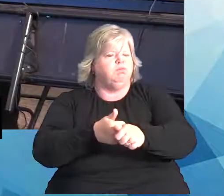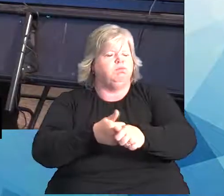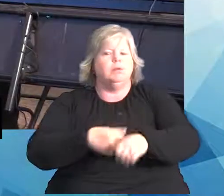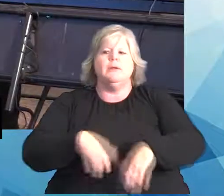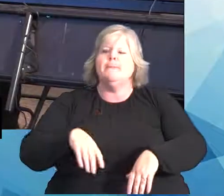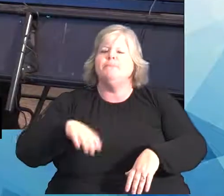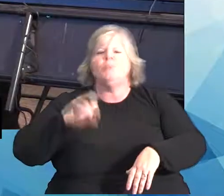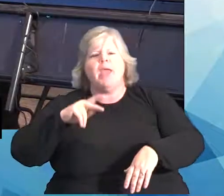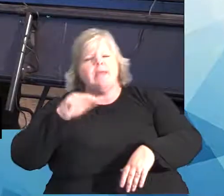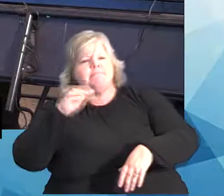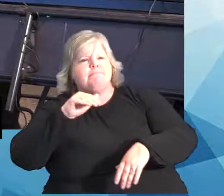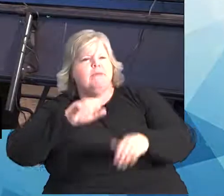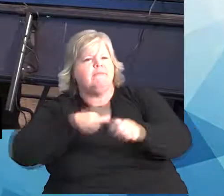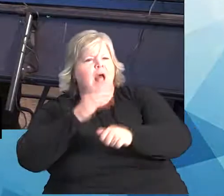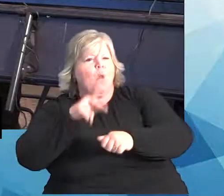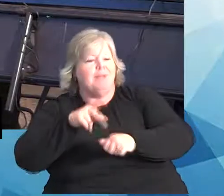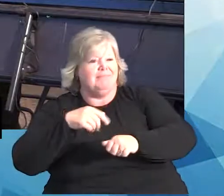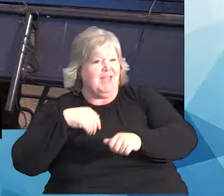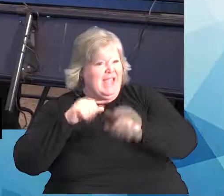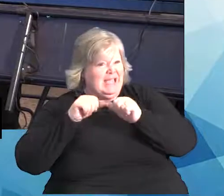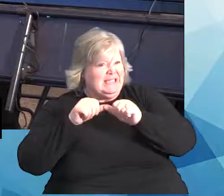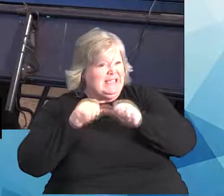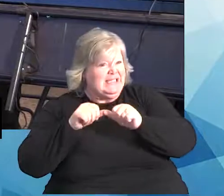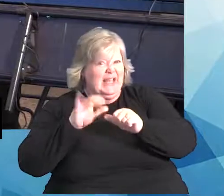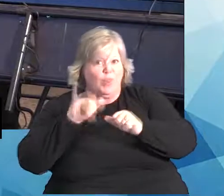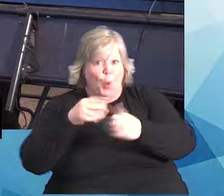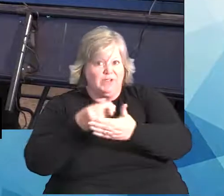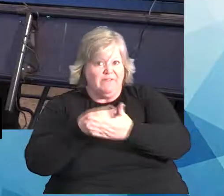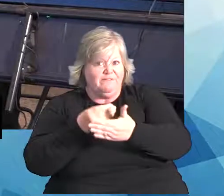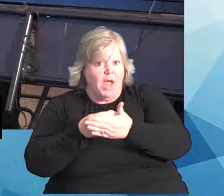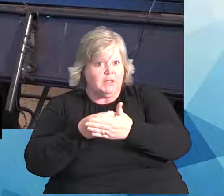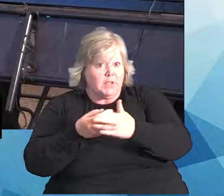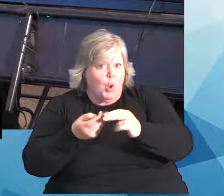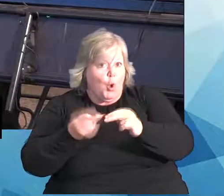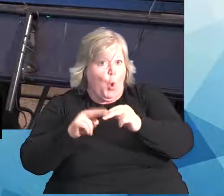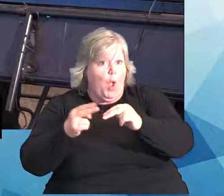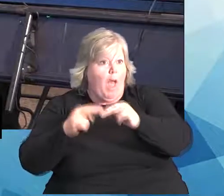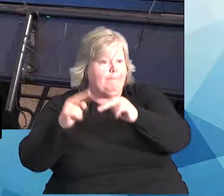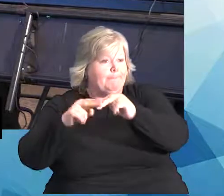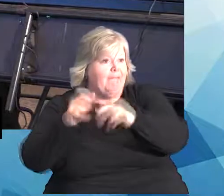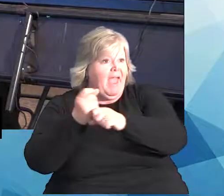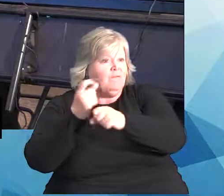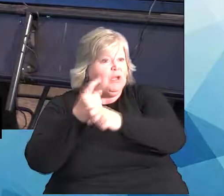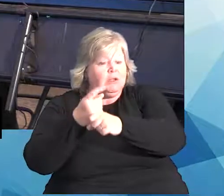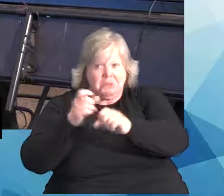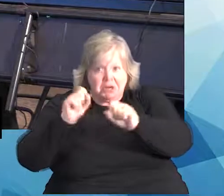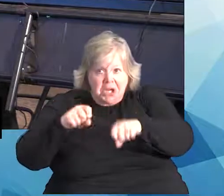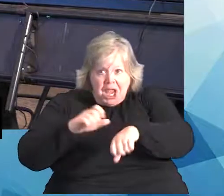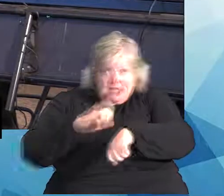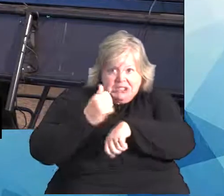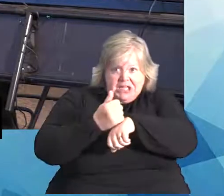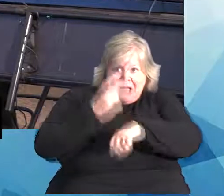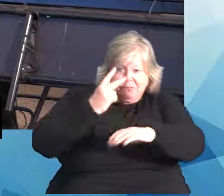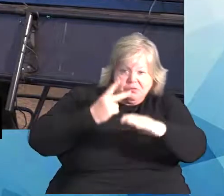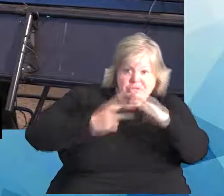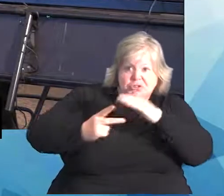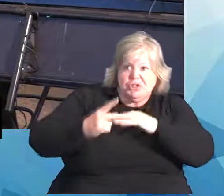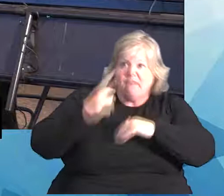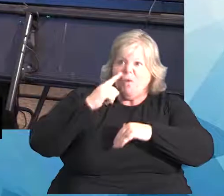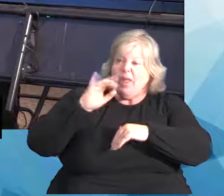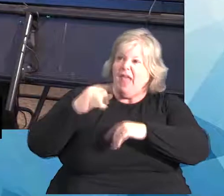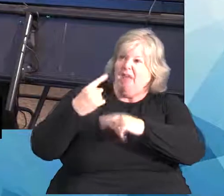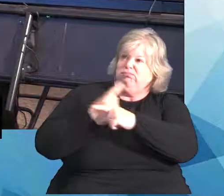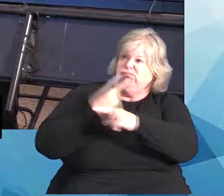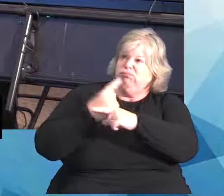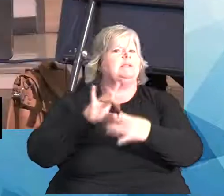there consistency in growth year to year in those funds, I guess? So for establishing a projection for a needed appropriation, it's fairly consistent. It's